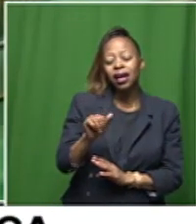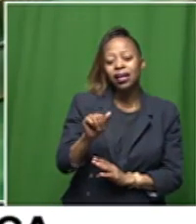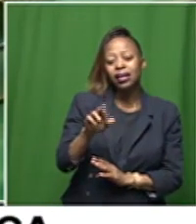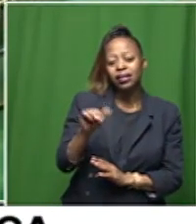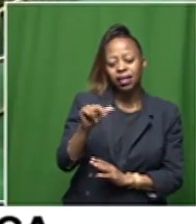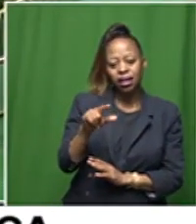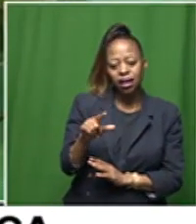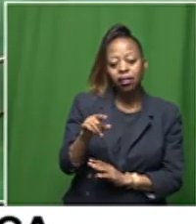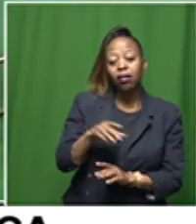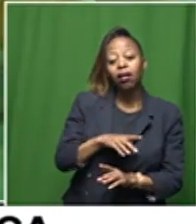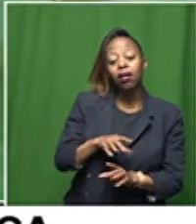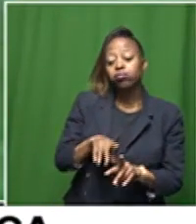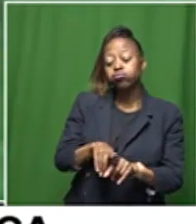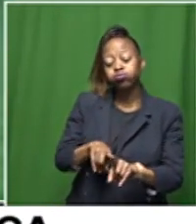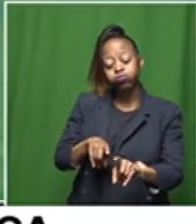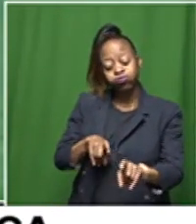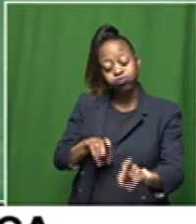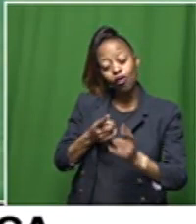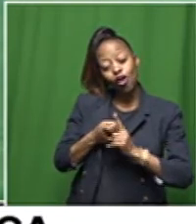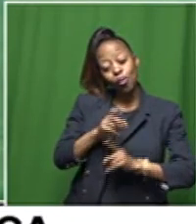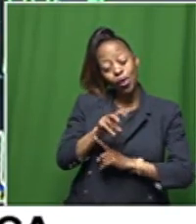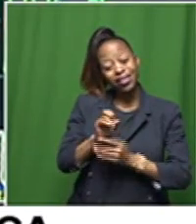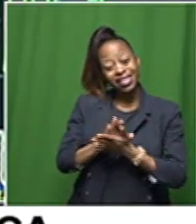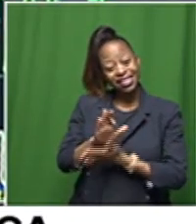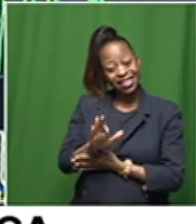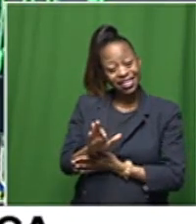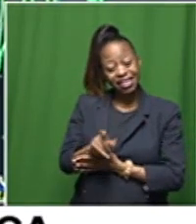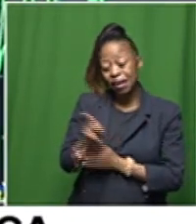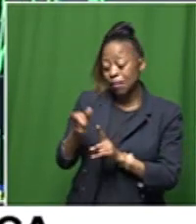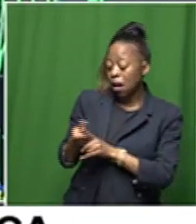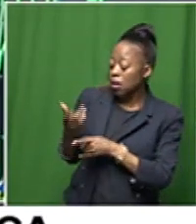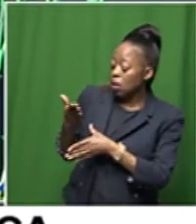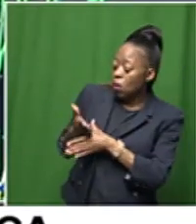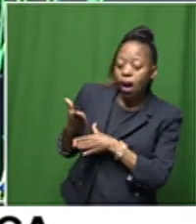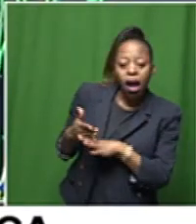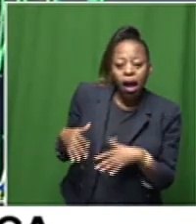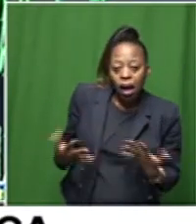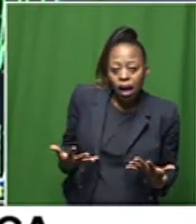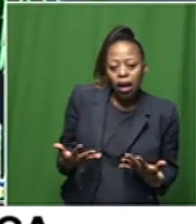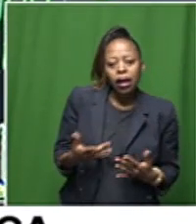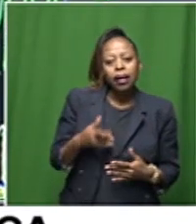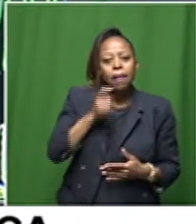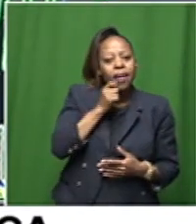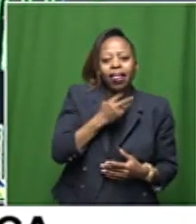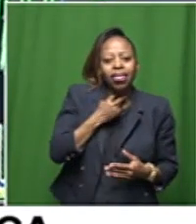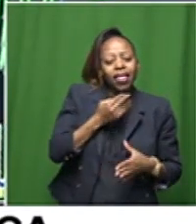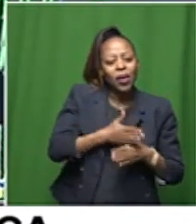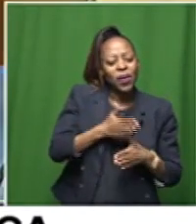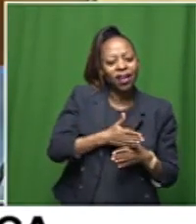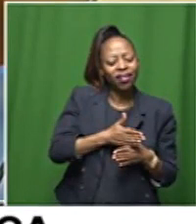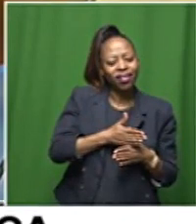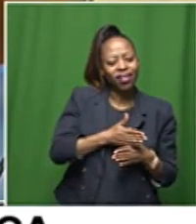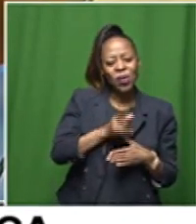far back as 2013. Someone who has stopped working, a young man could no longer work because